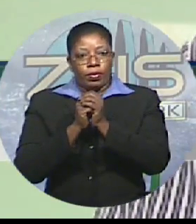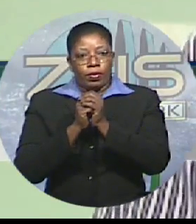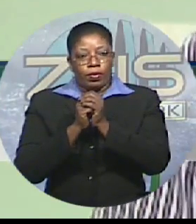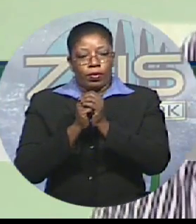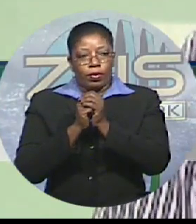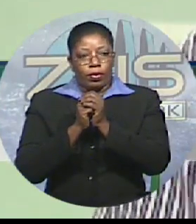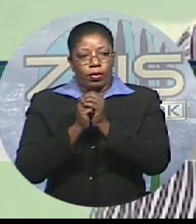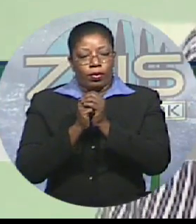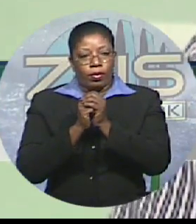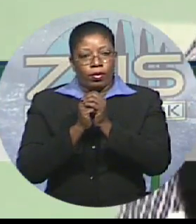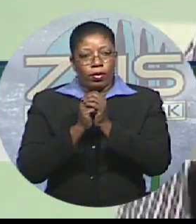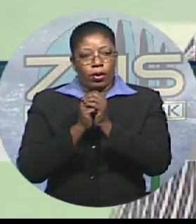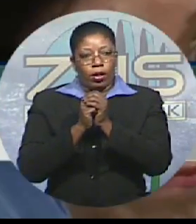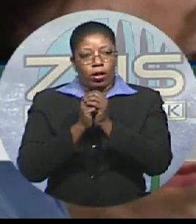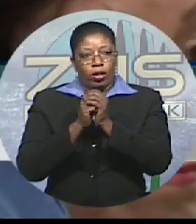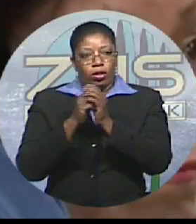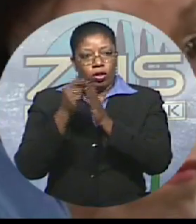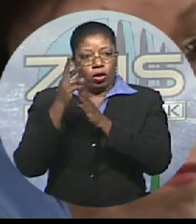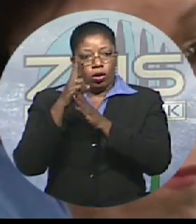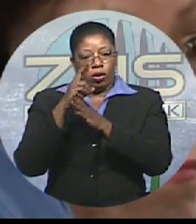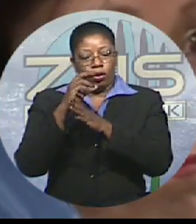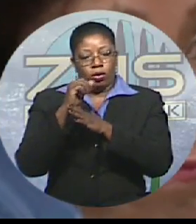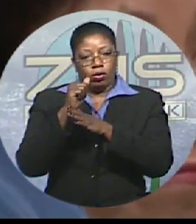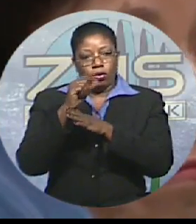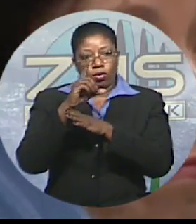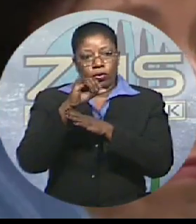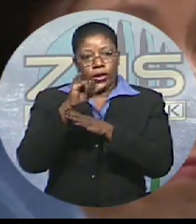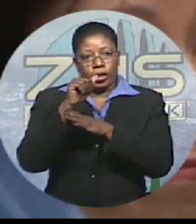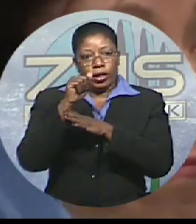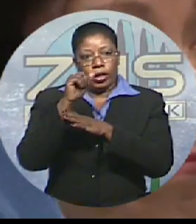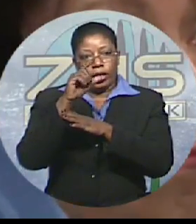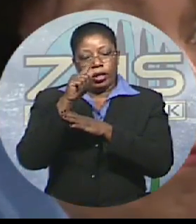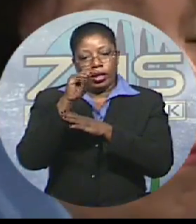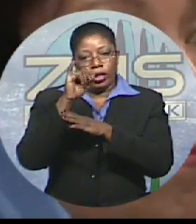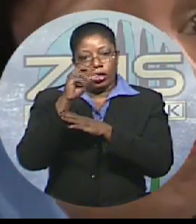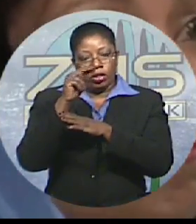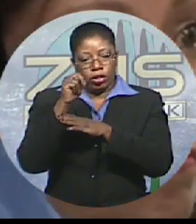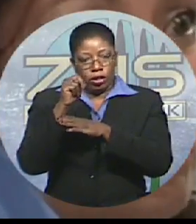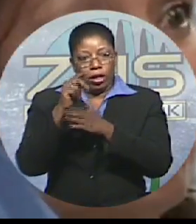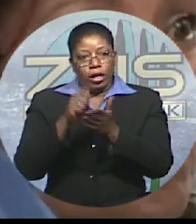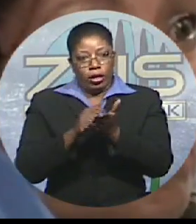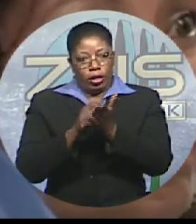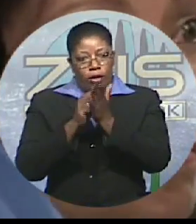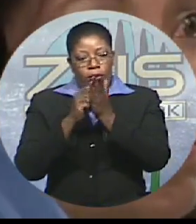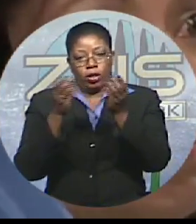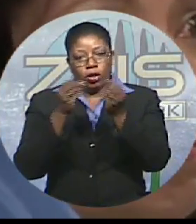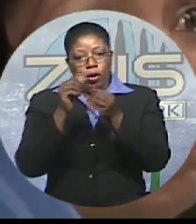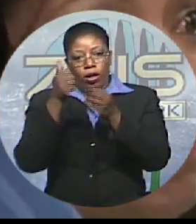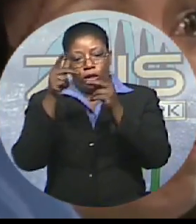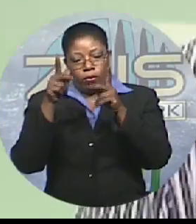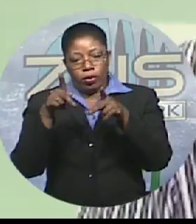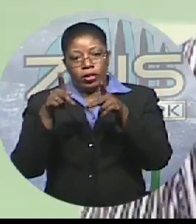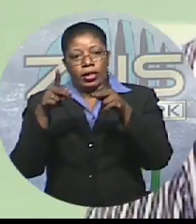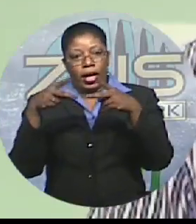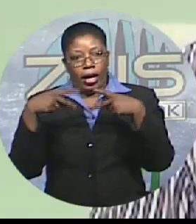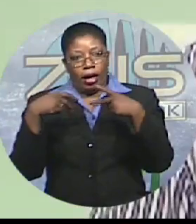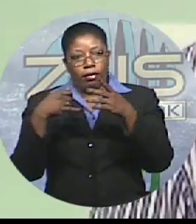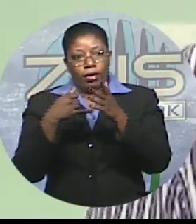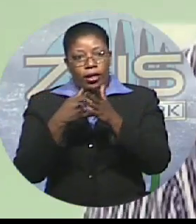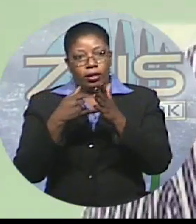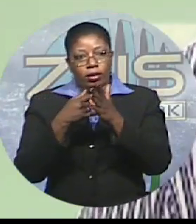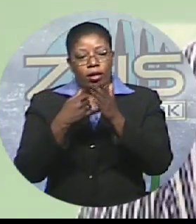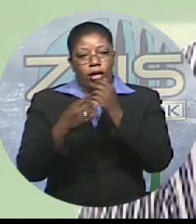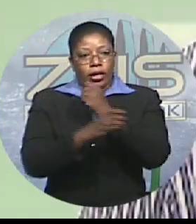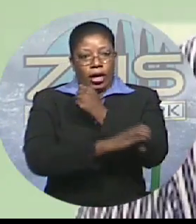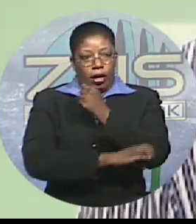them. So the radiation therapy, nobody has it in the Organization of Eastern Caribbean States. From the cardiac perspective, we're going to